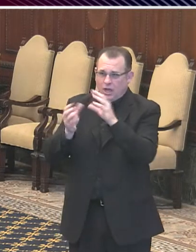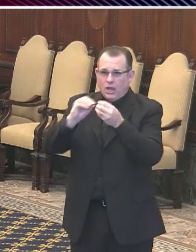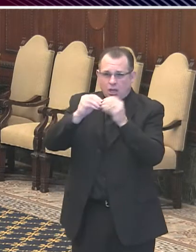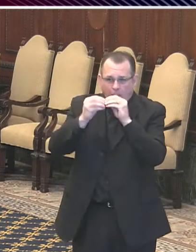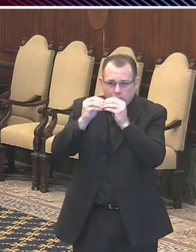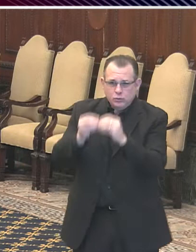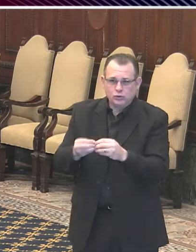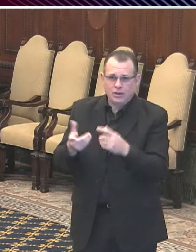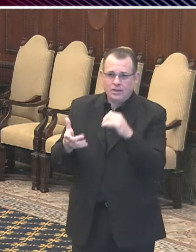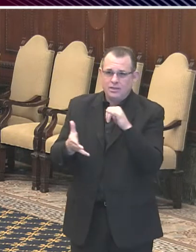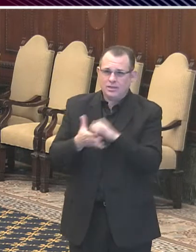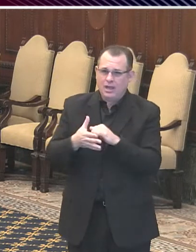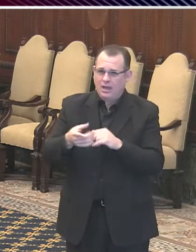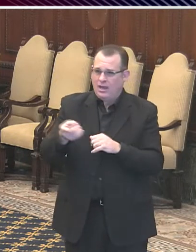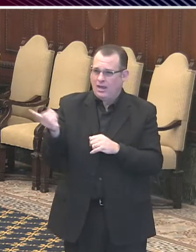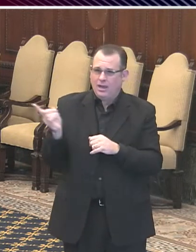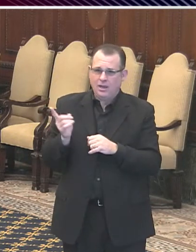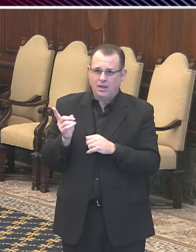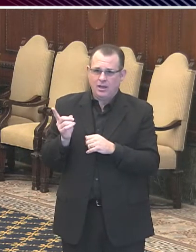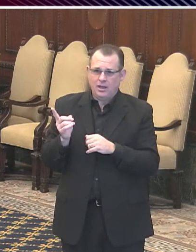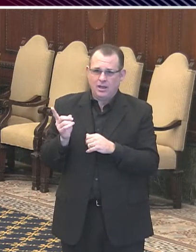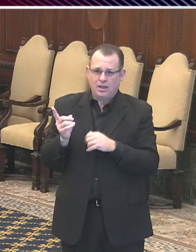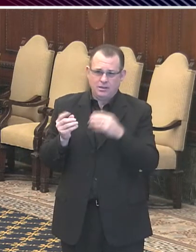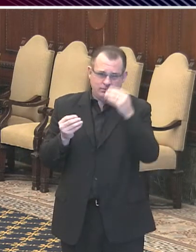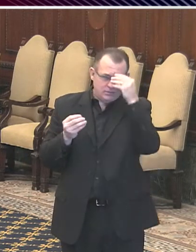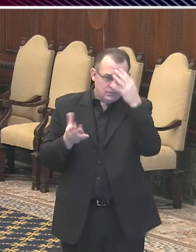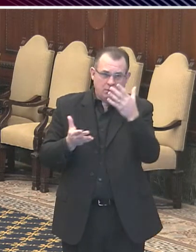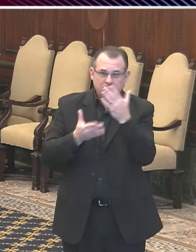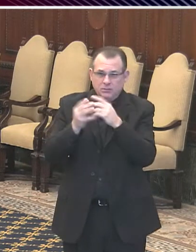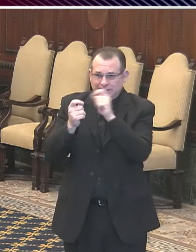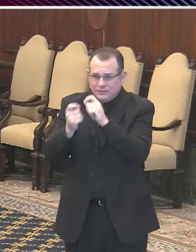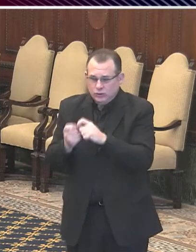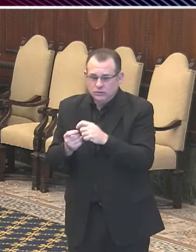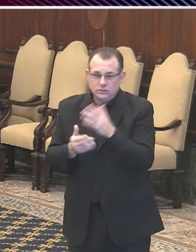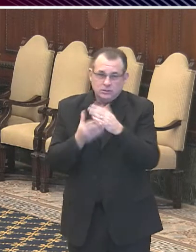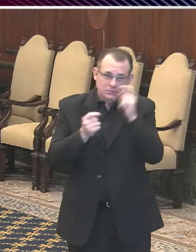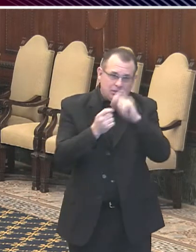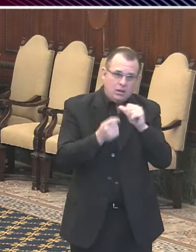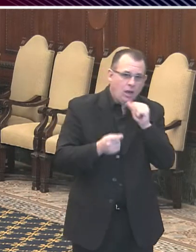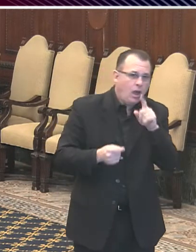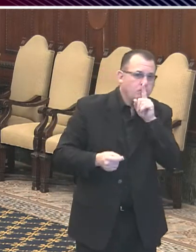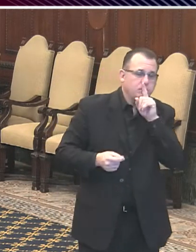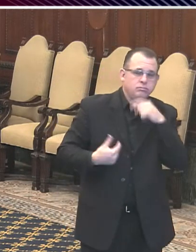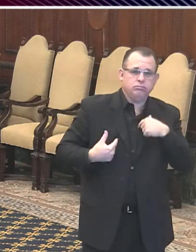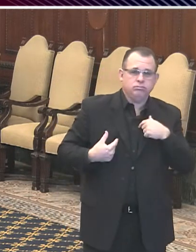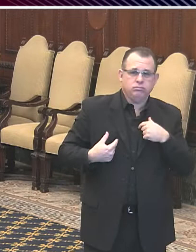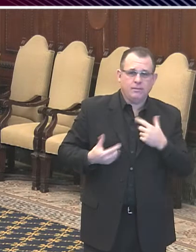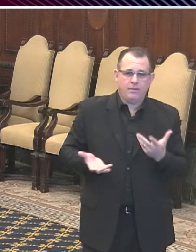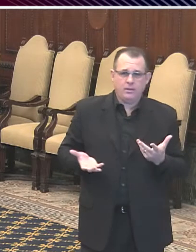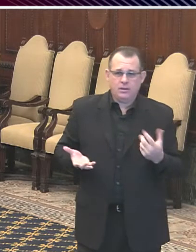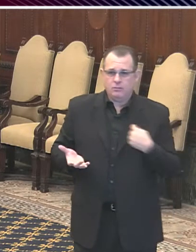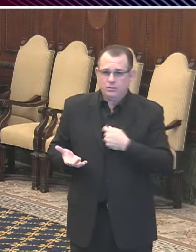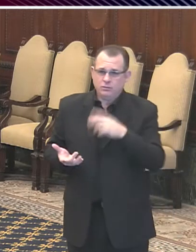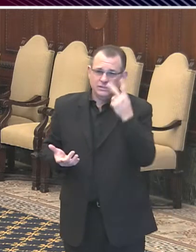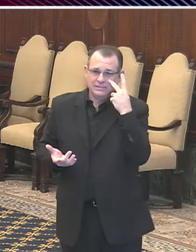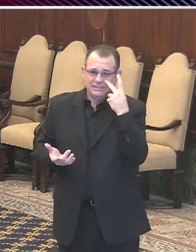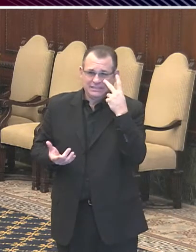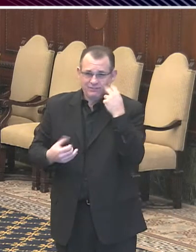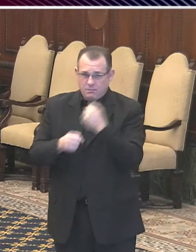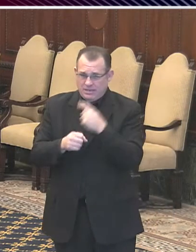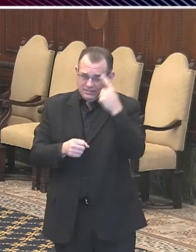being released and leaked, and some of them are accurate, and frankly, some of them aren't. So we are reviewing our posture to see if it makes sense to make adjustments.